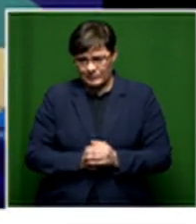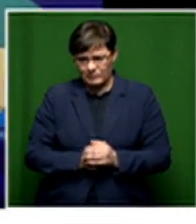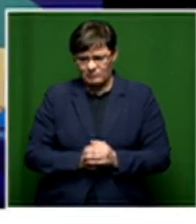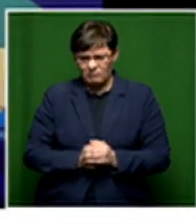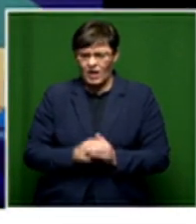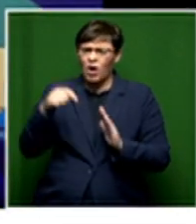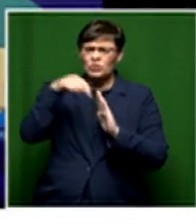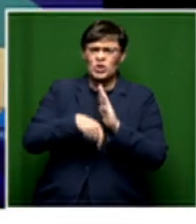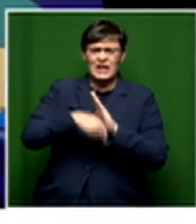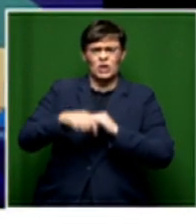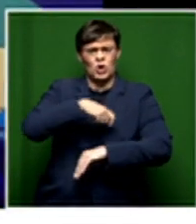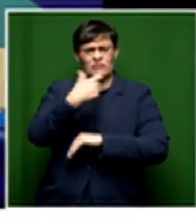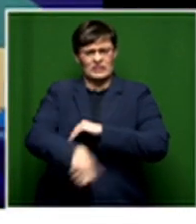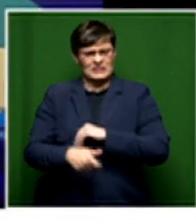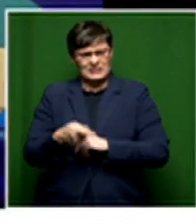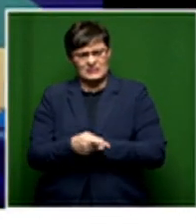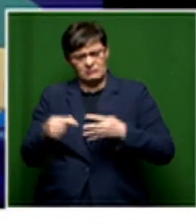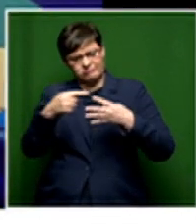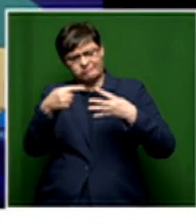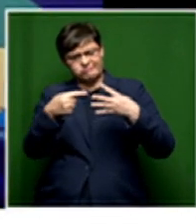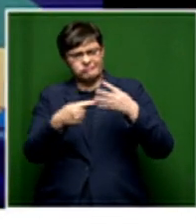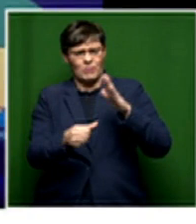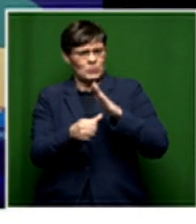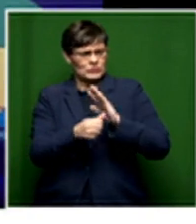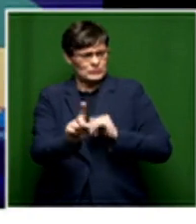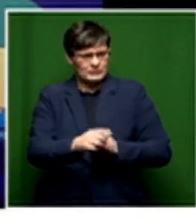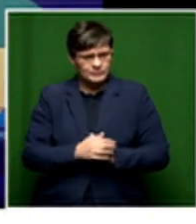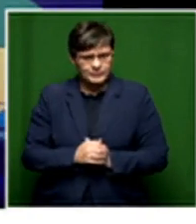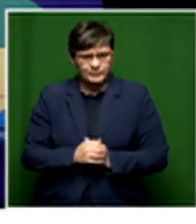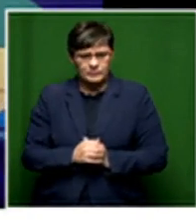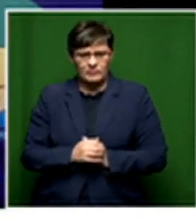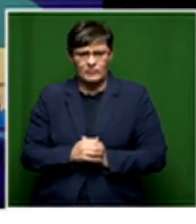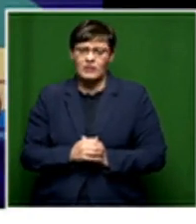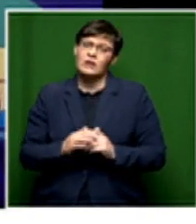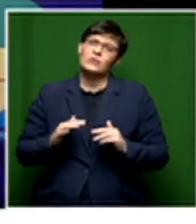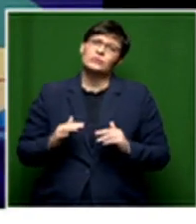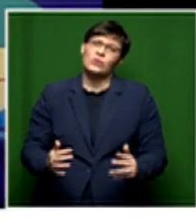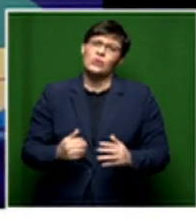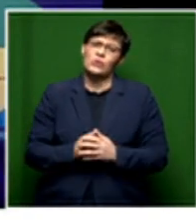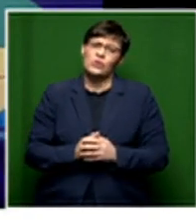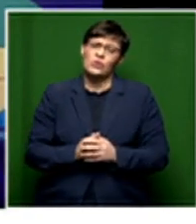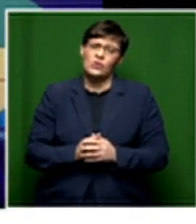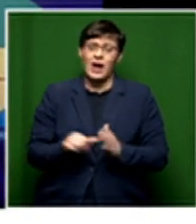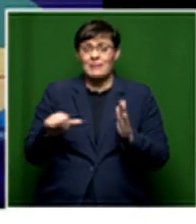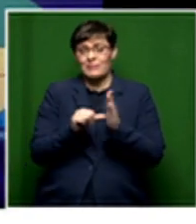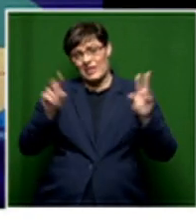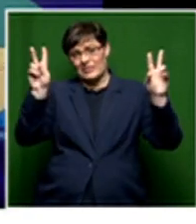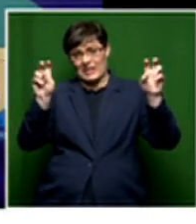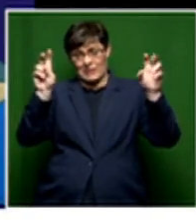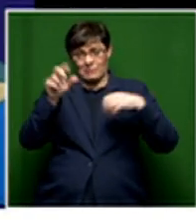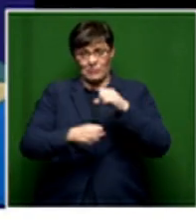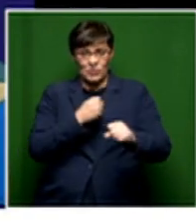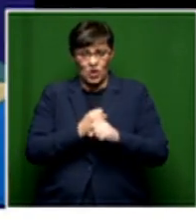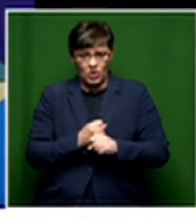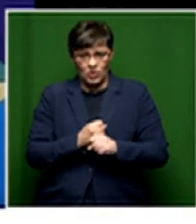content. What are some of the key themes that will be addressed at this conference? So really our key theme for this